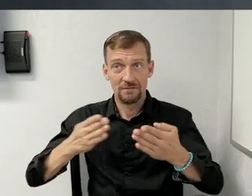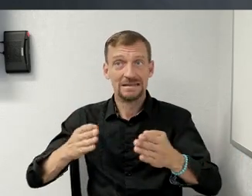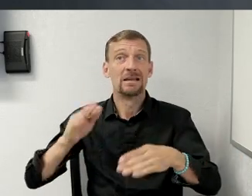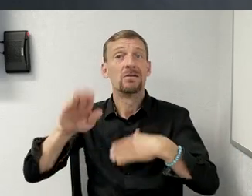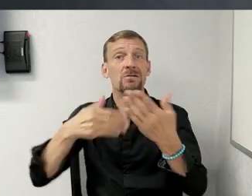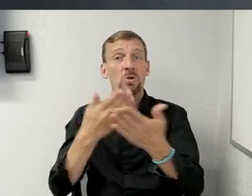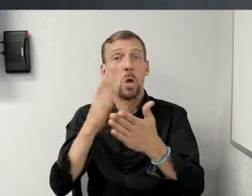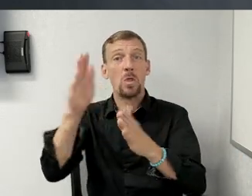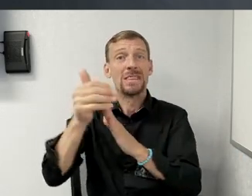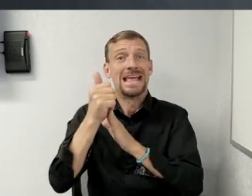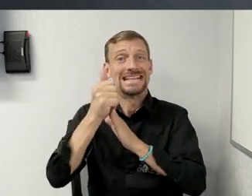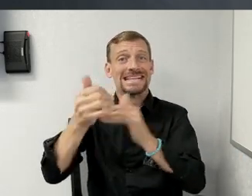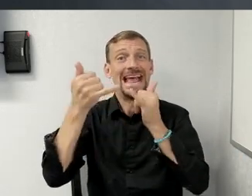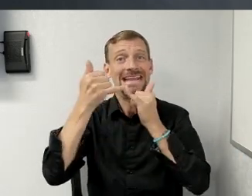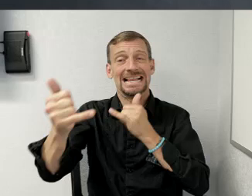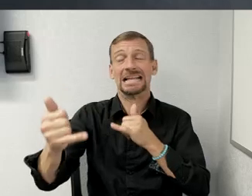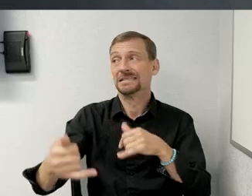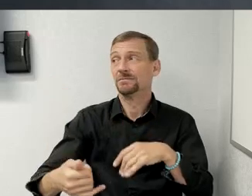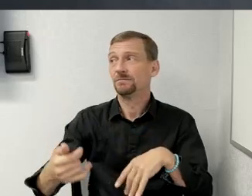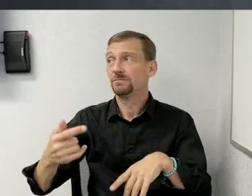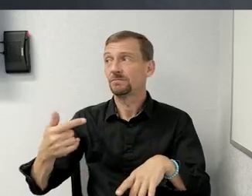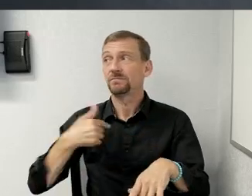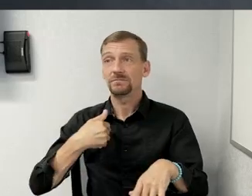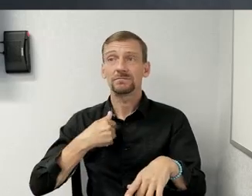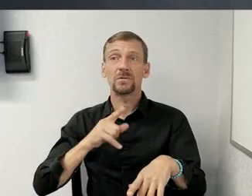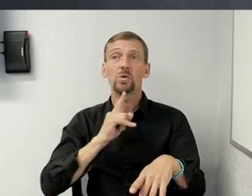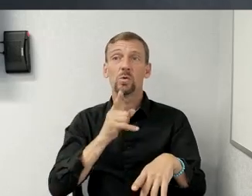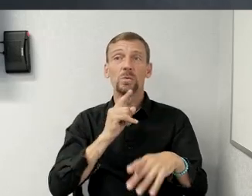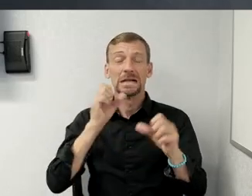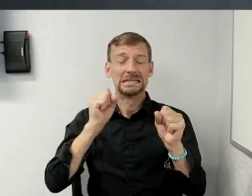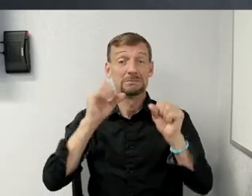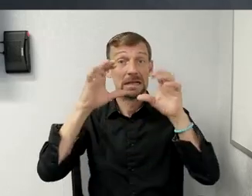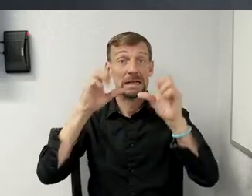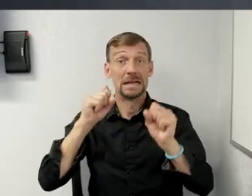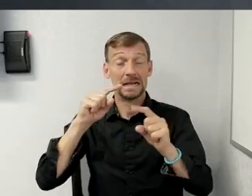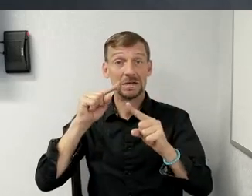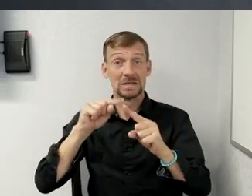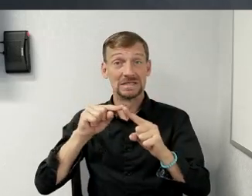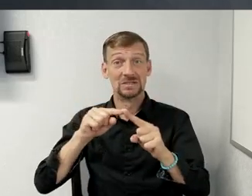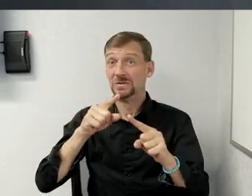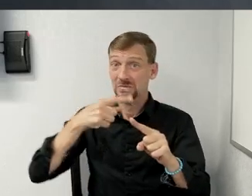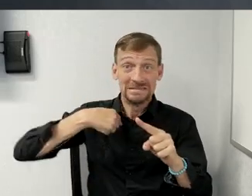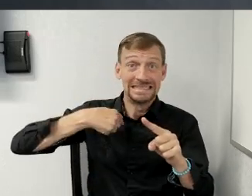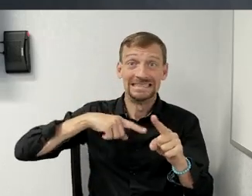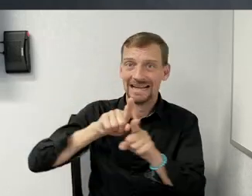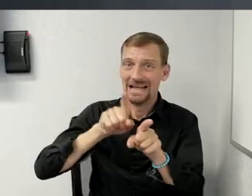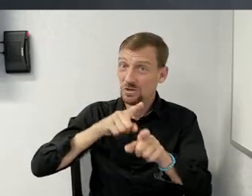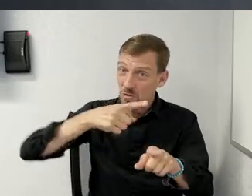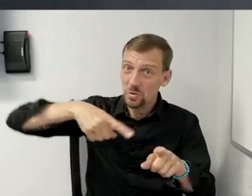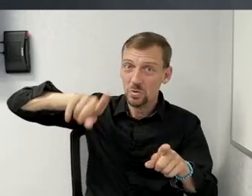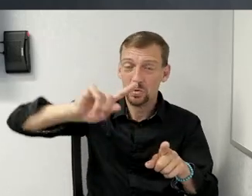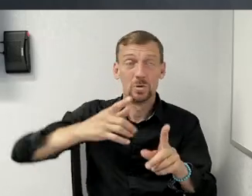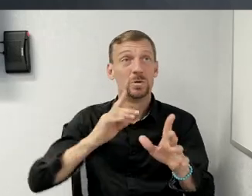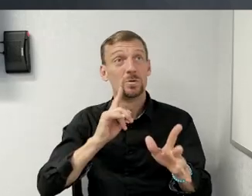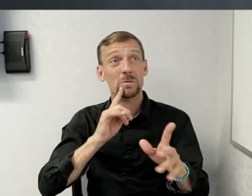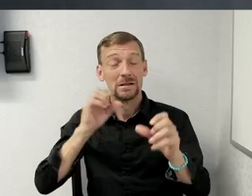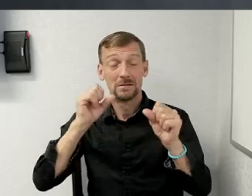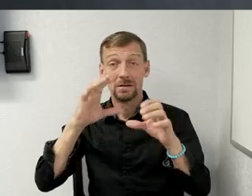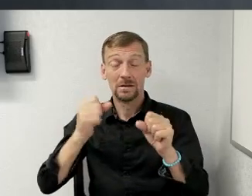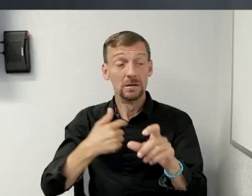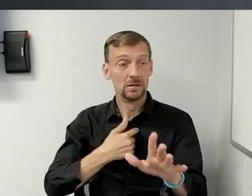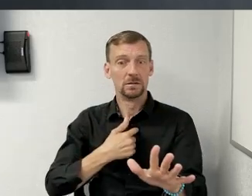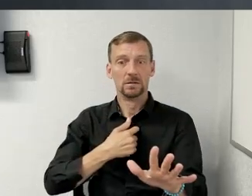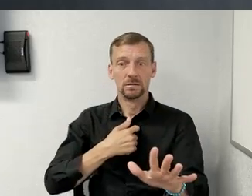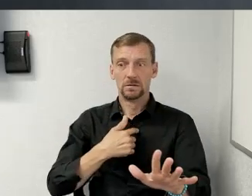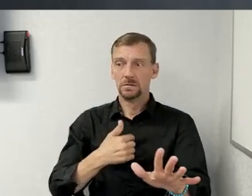guidelines. Yeah, it came as a surprise as much to me as it did all of you. I